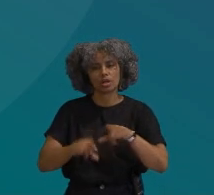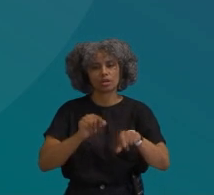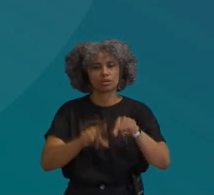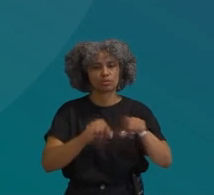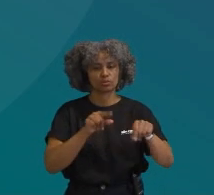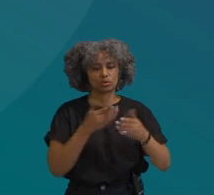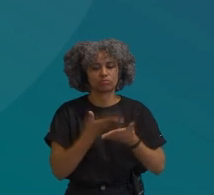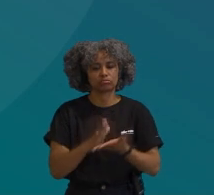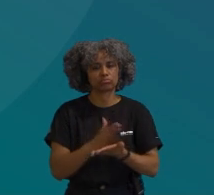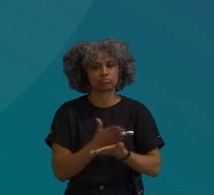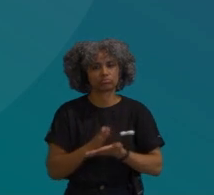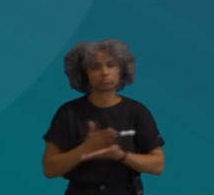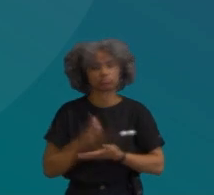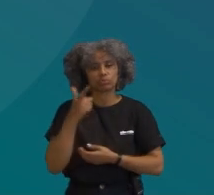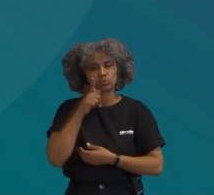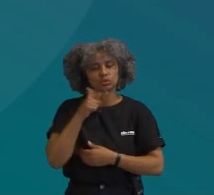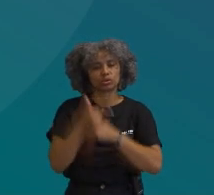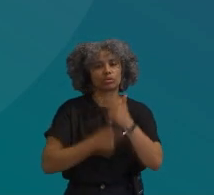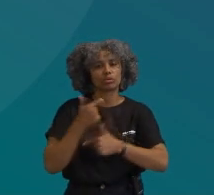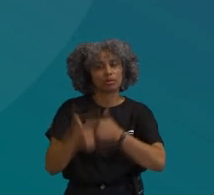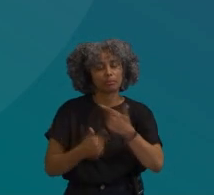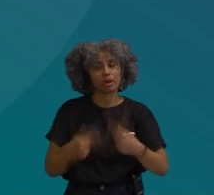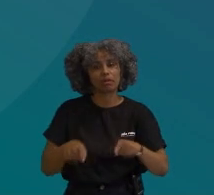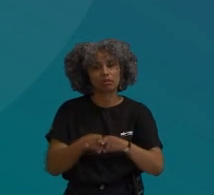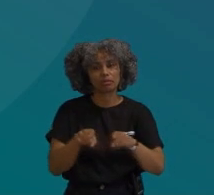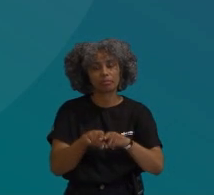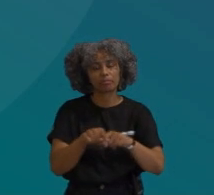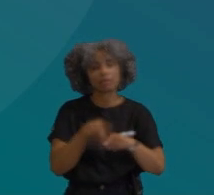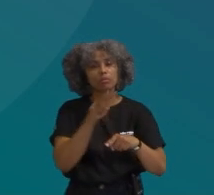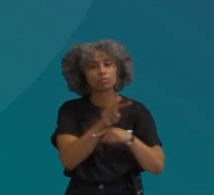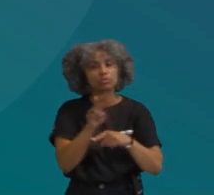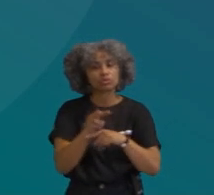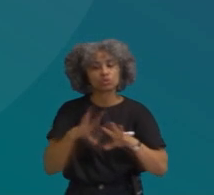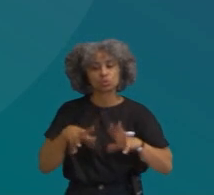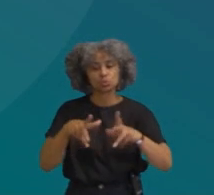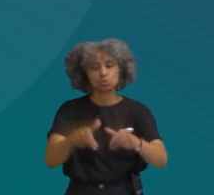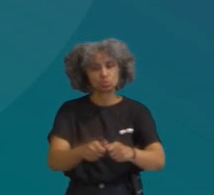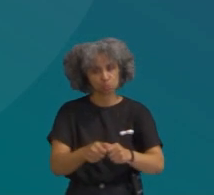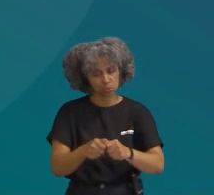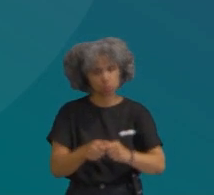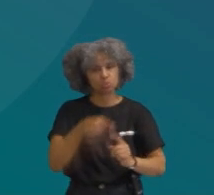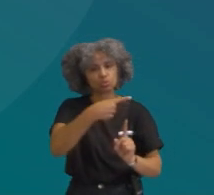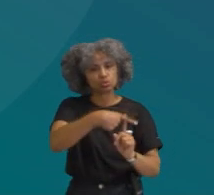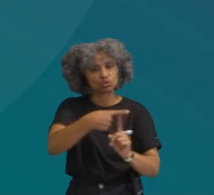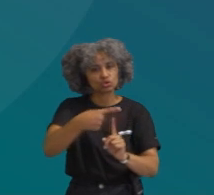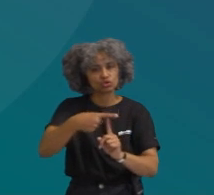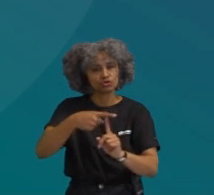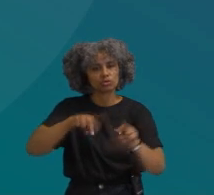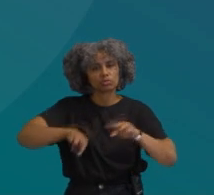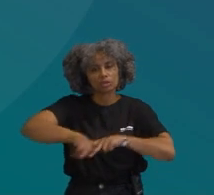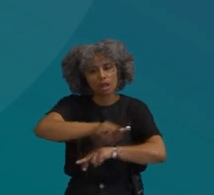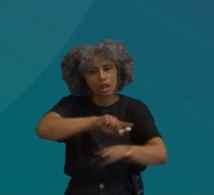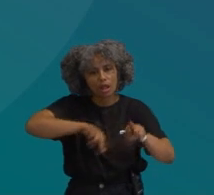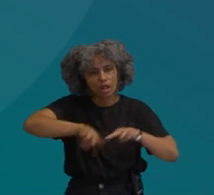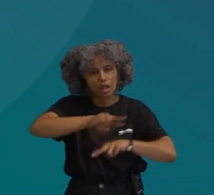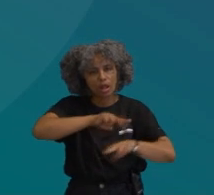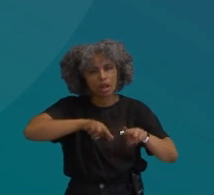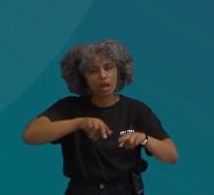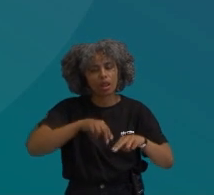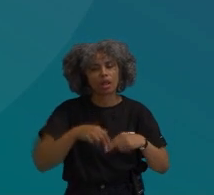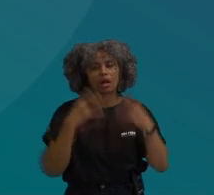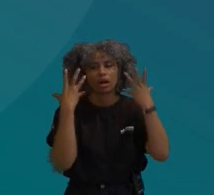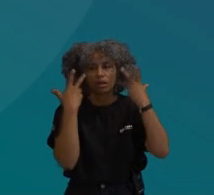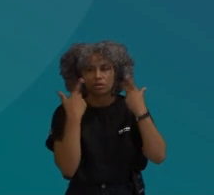endangered species, as well as the planting of native vegetation and the removal of invasive